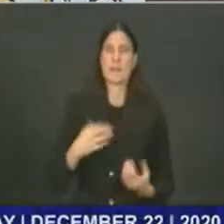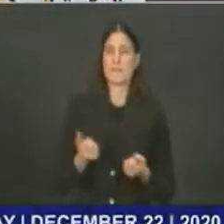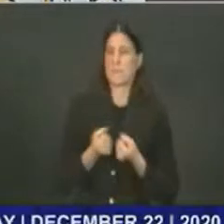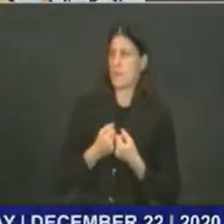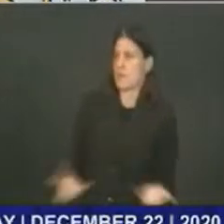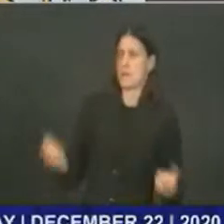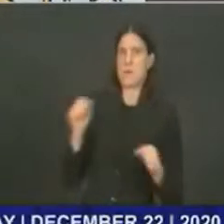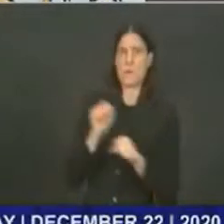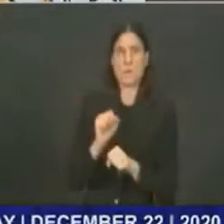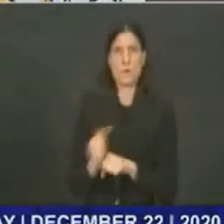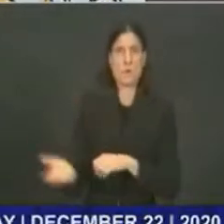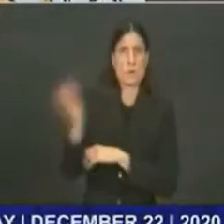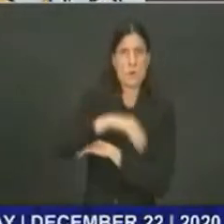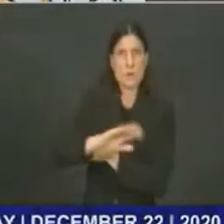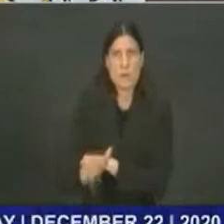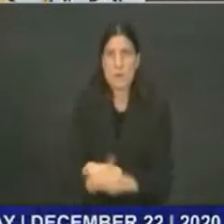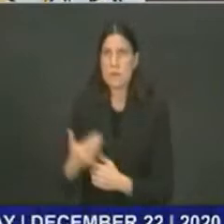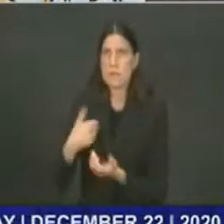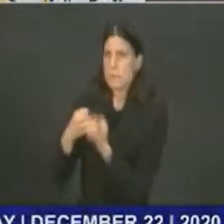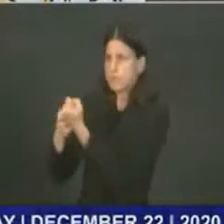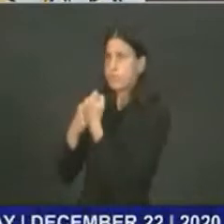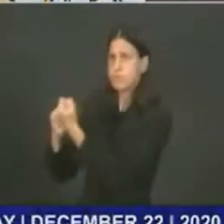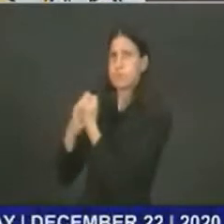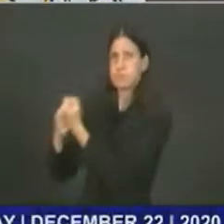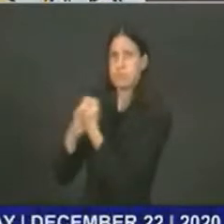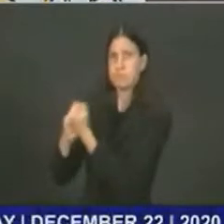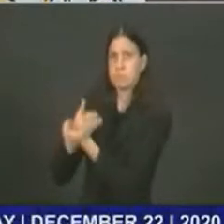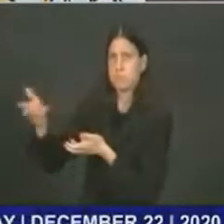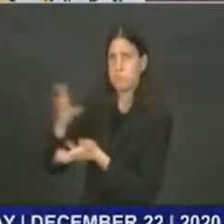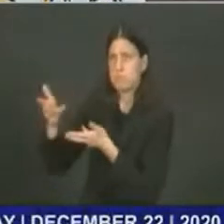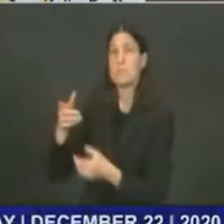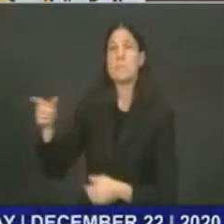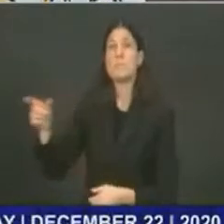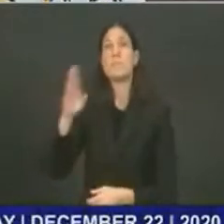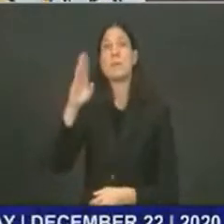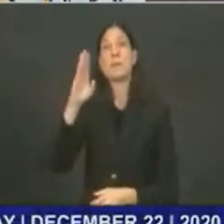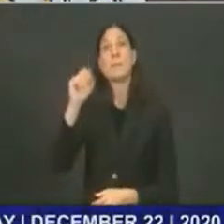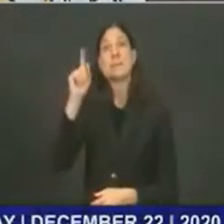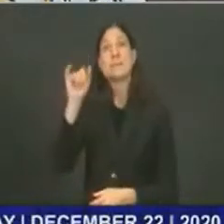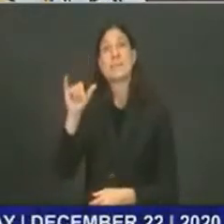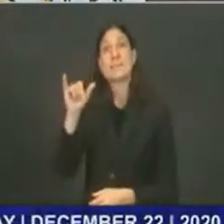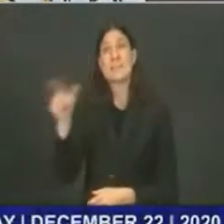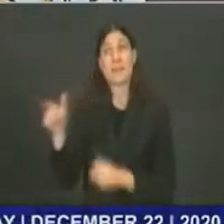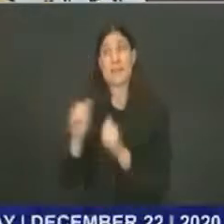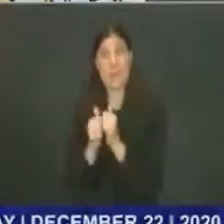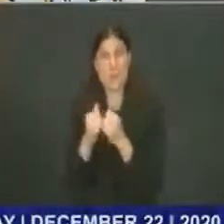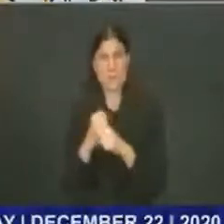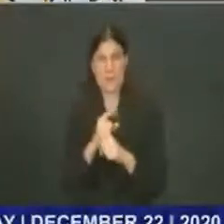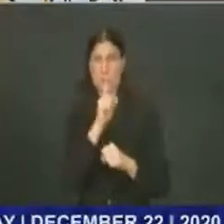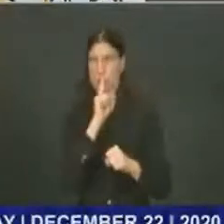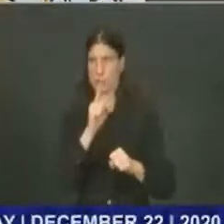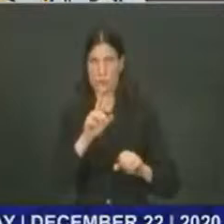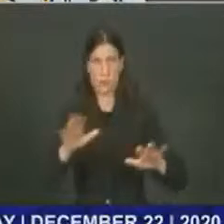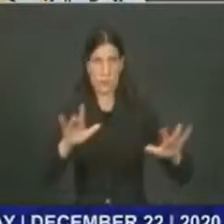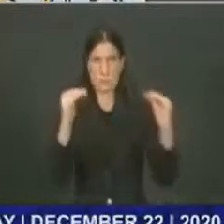department. That's pretty incredible. You know, the social workers and caseworkers and lawyers at